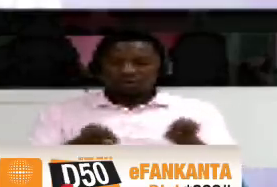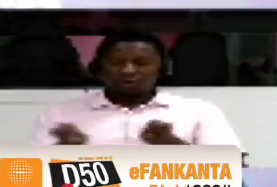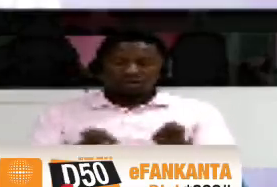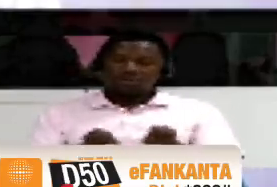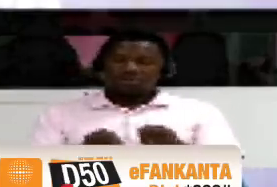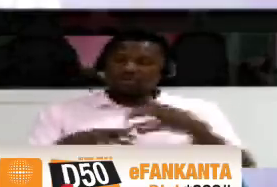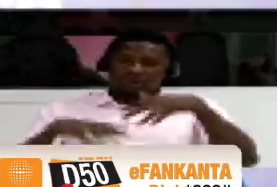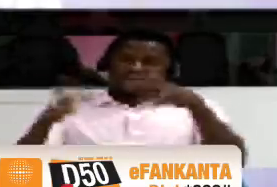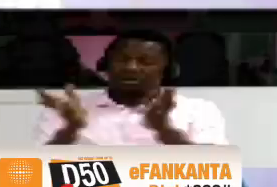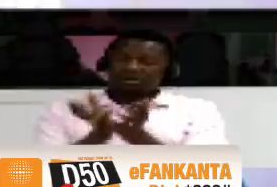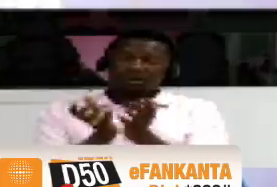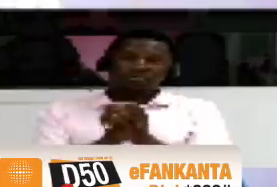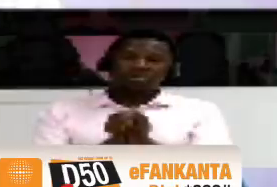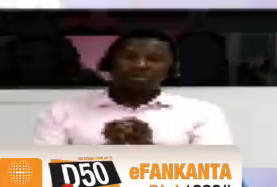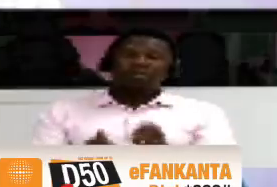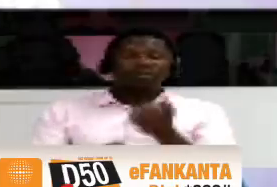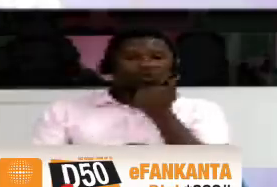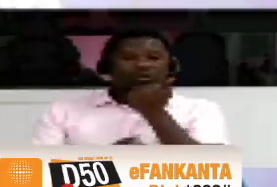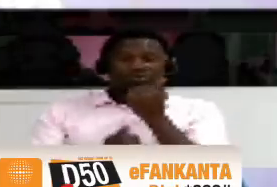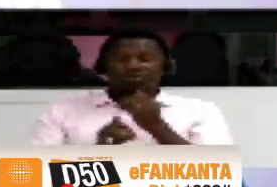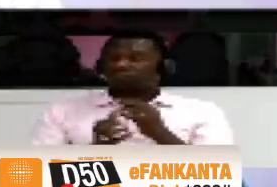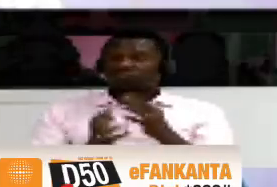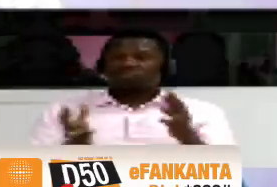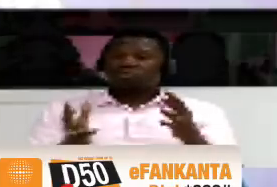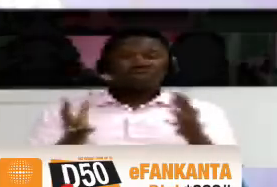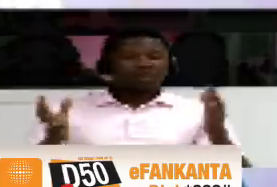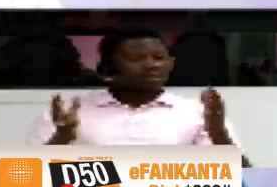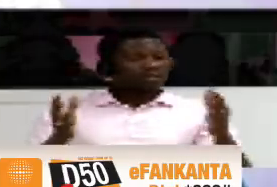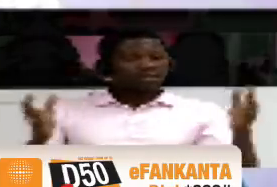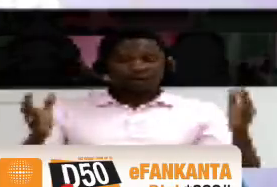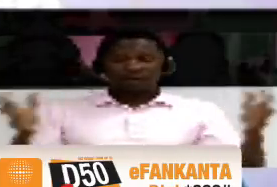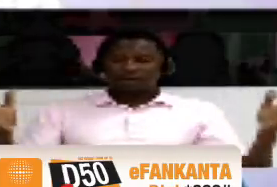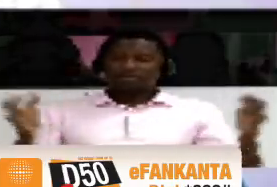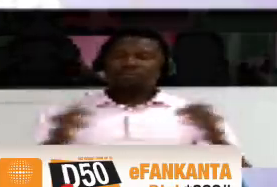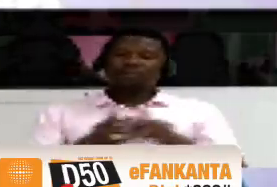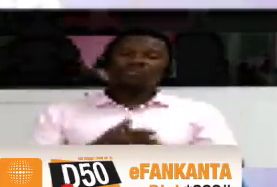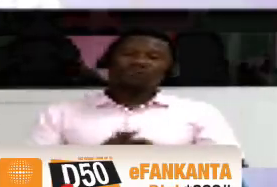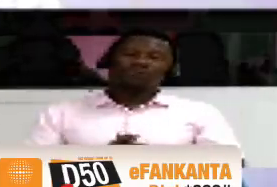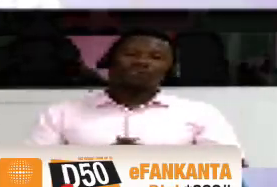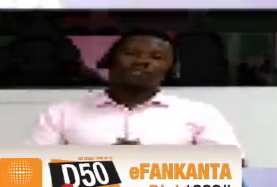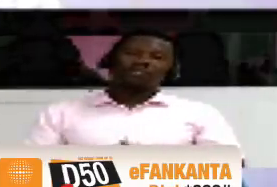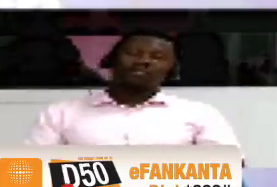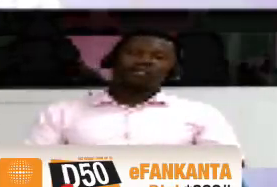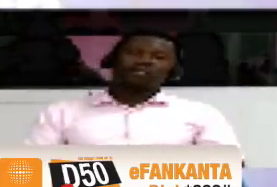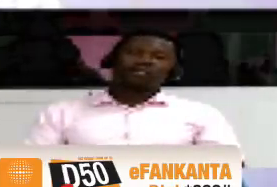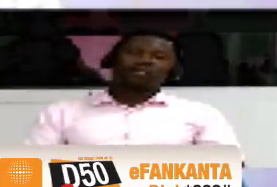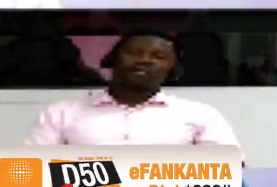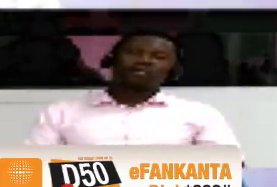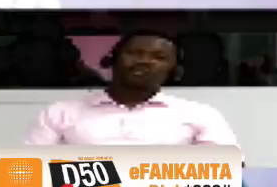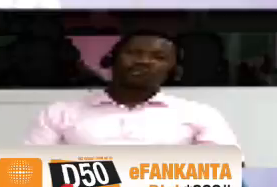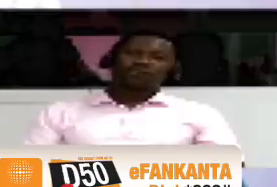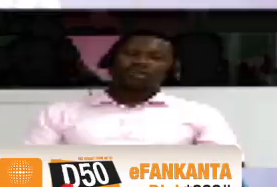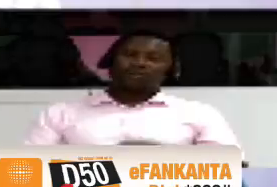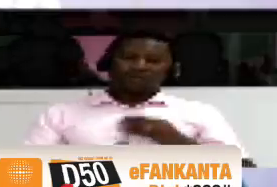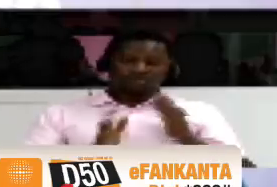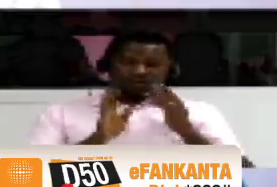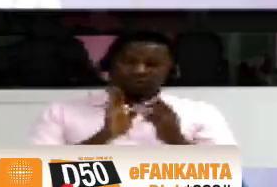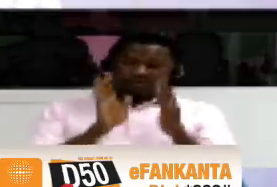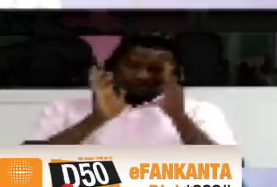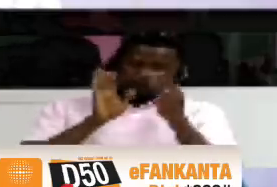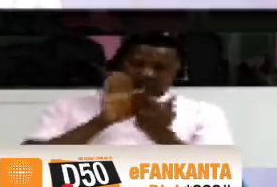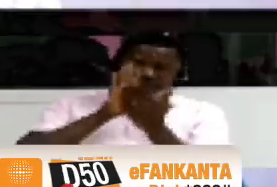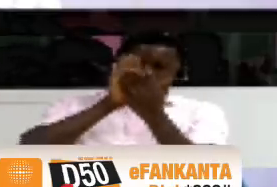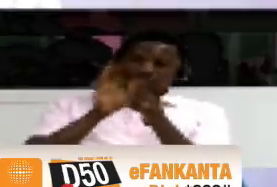just get, it was just increasing. Well, let's focus on your journey